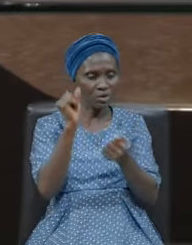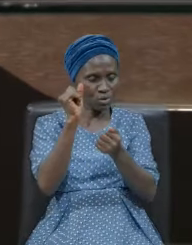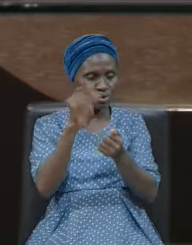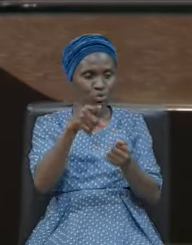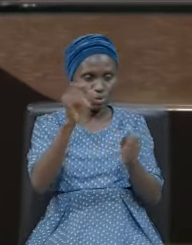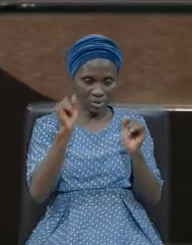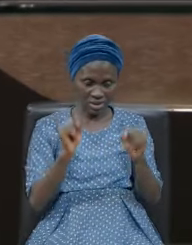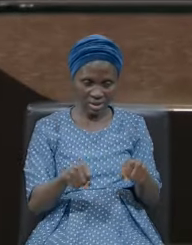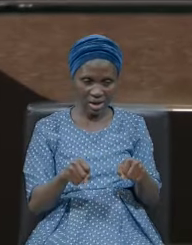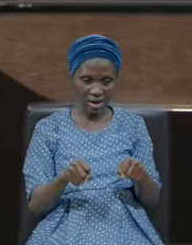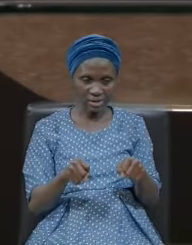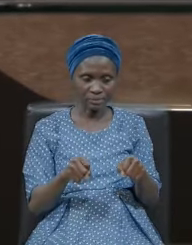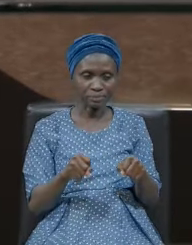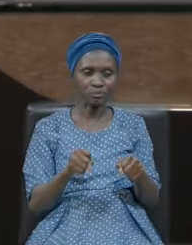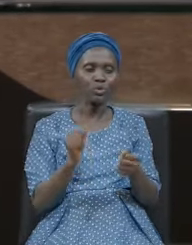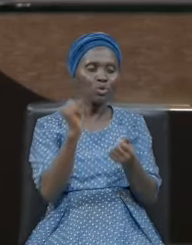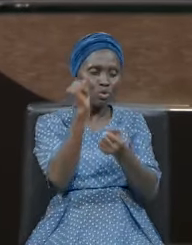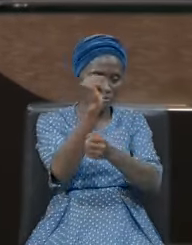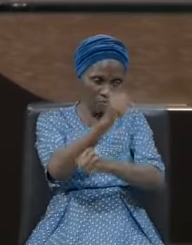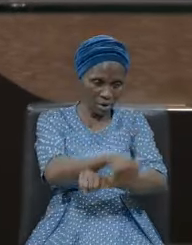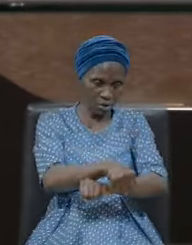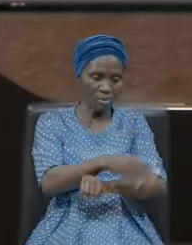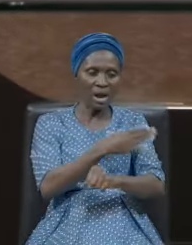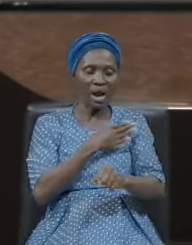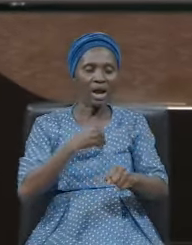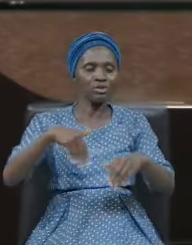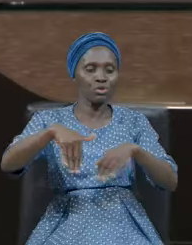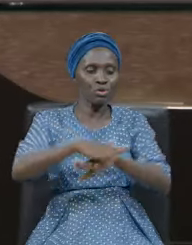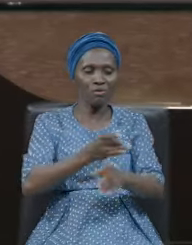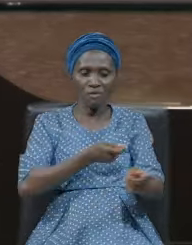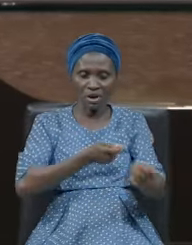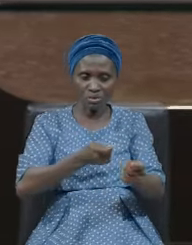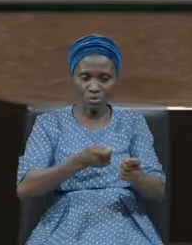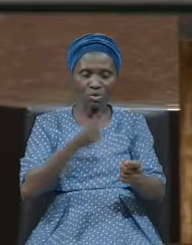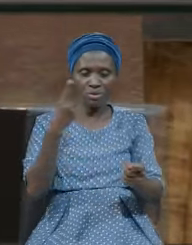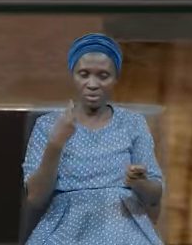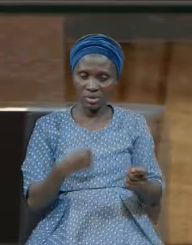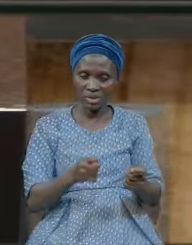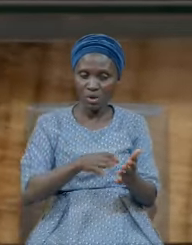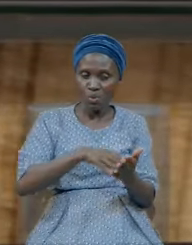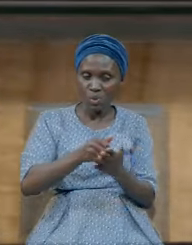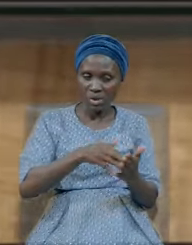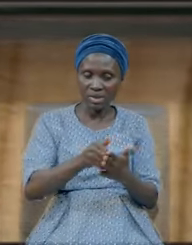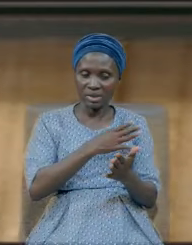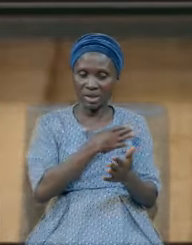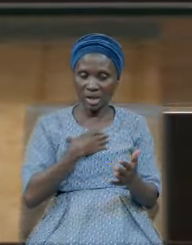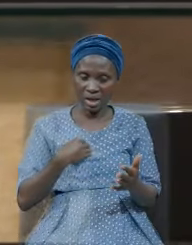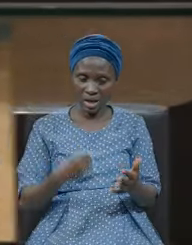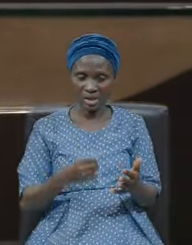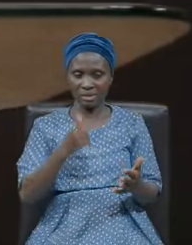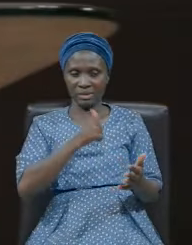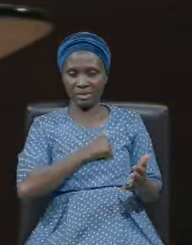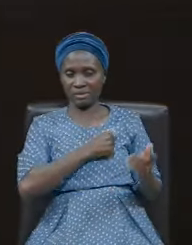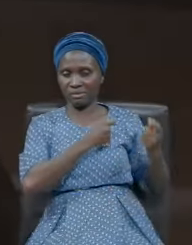overturn, overpower, overrule your weakness and willfulness. Well, you know the